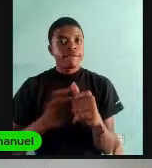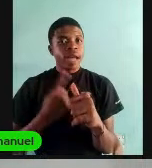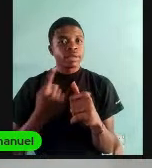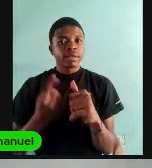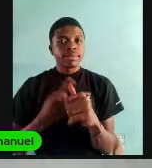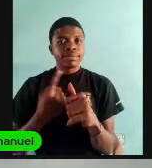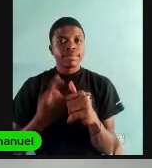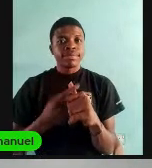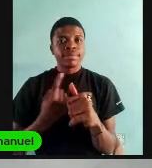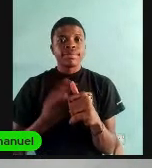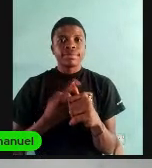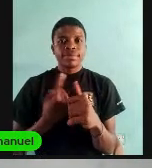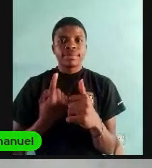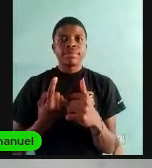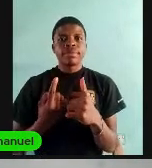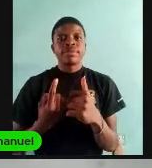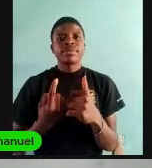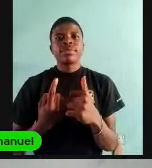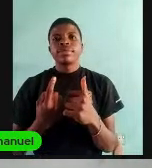ooh,